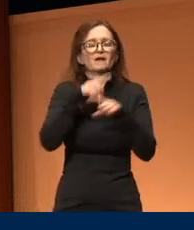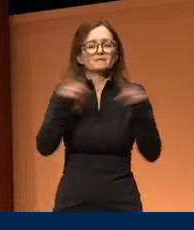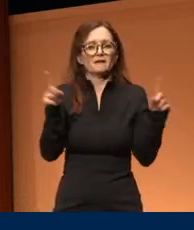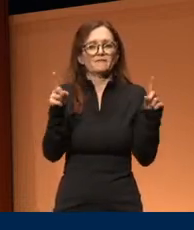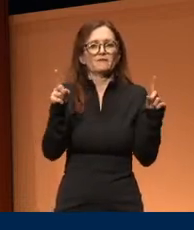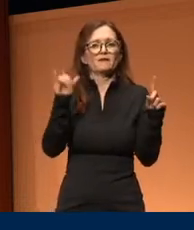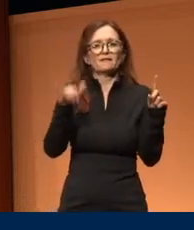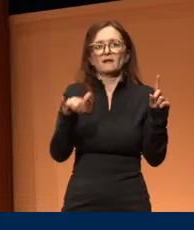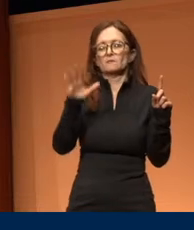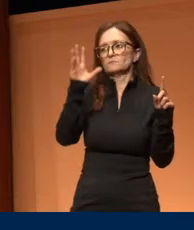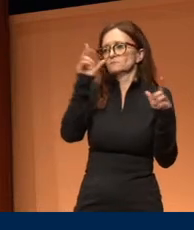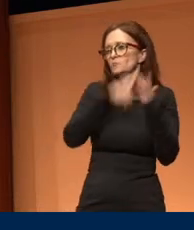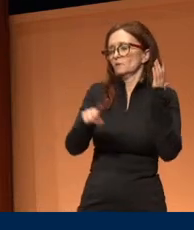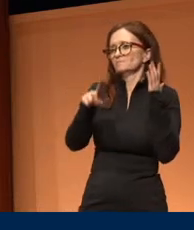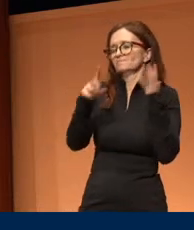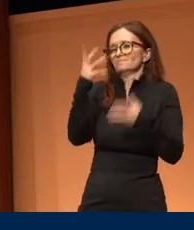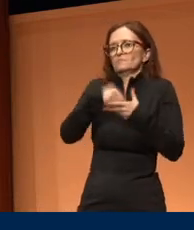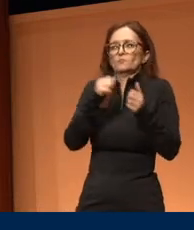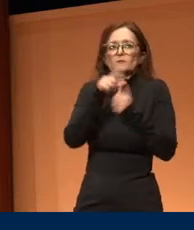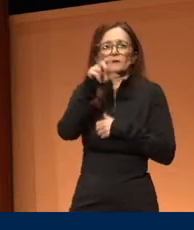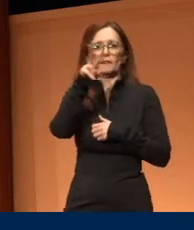makes me hopeful. Thanks.